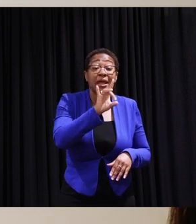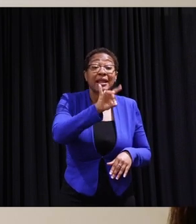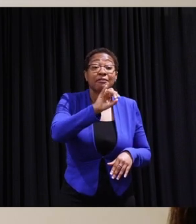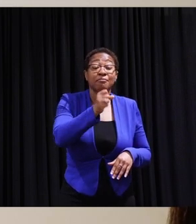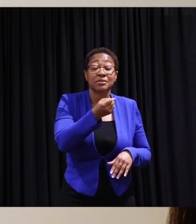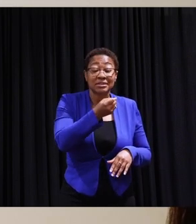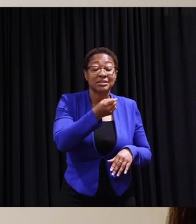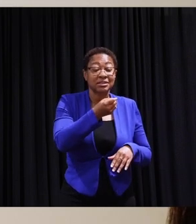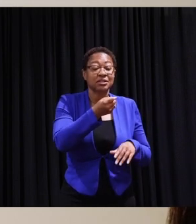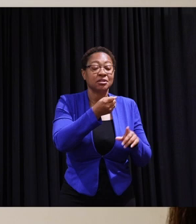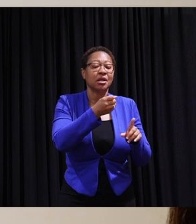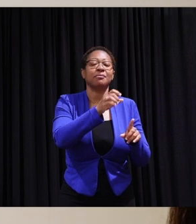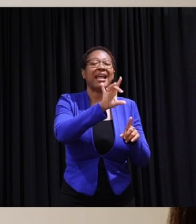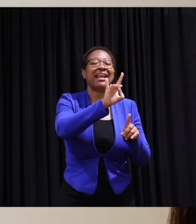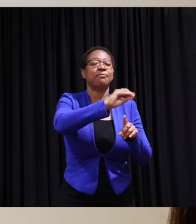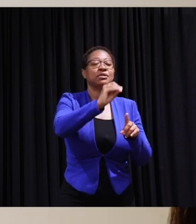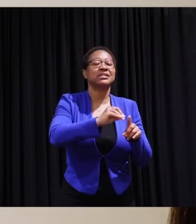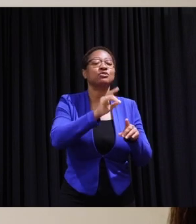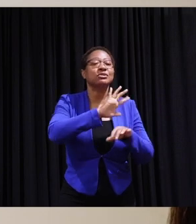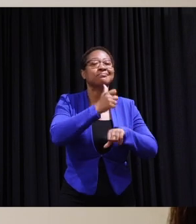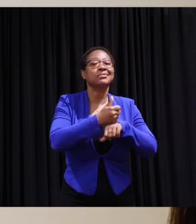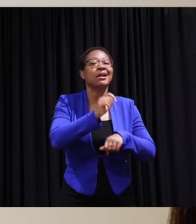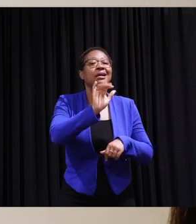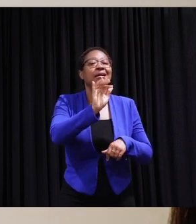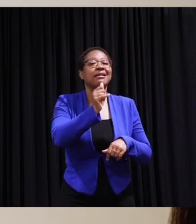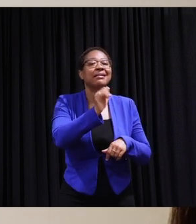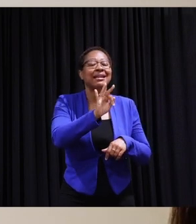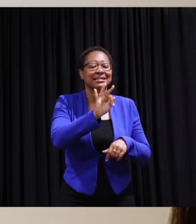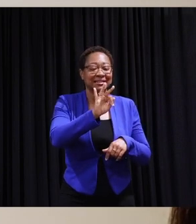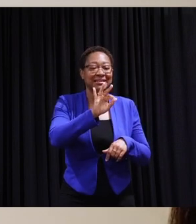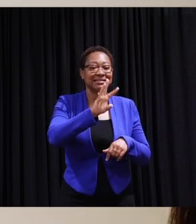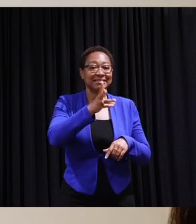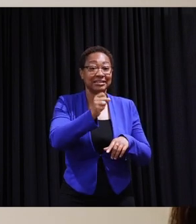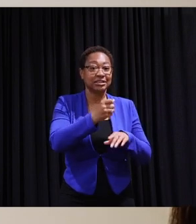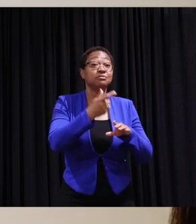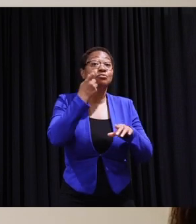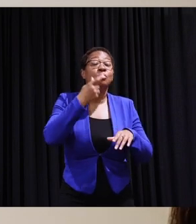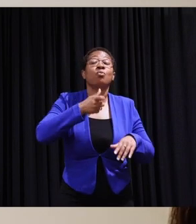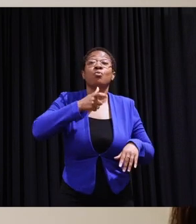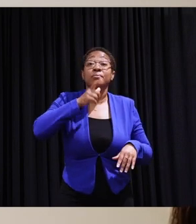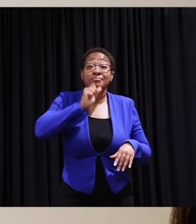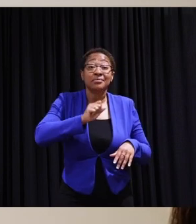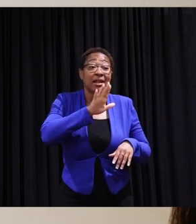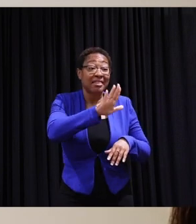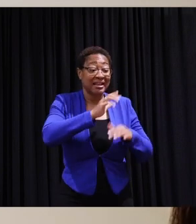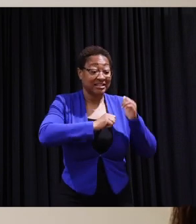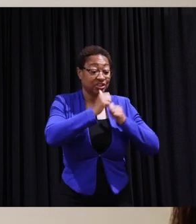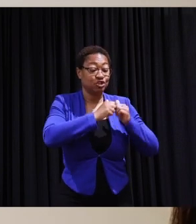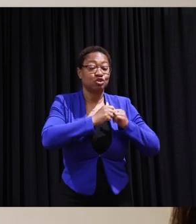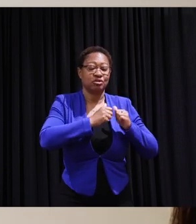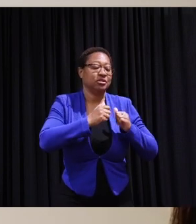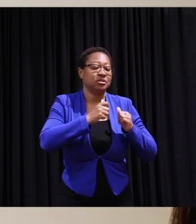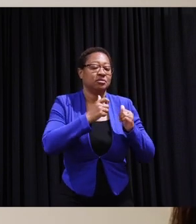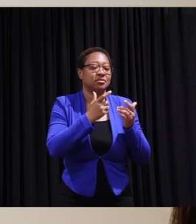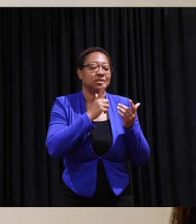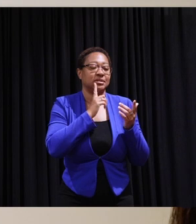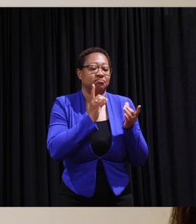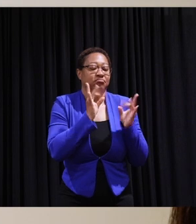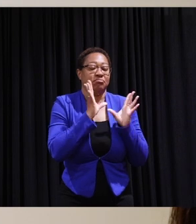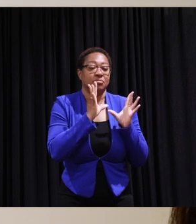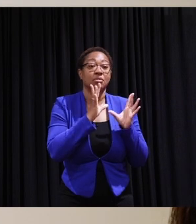before 1960. So you've got such an aging housing infrastructure that utility rates are